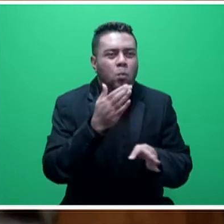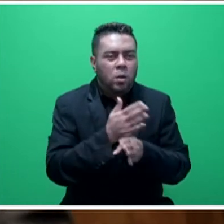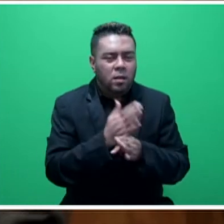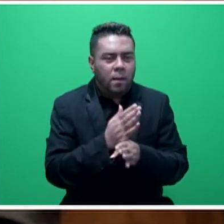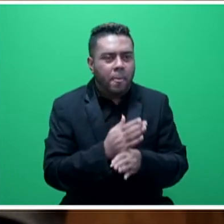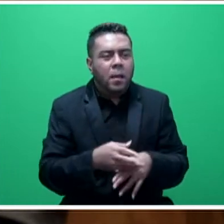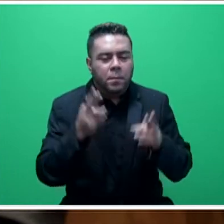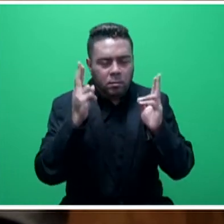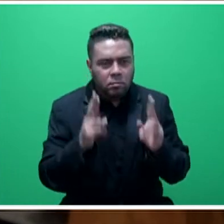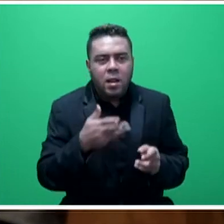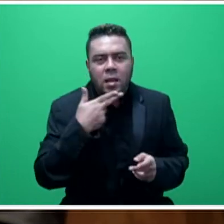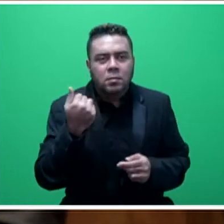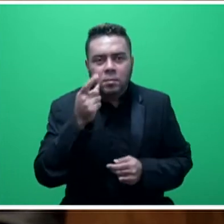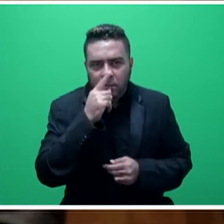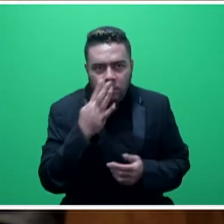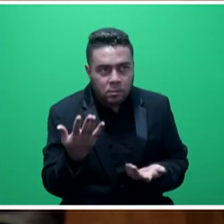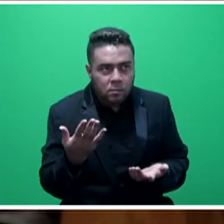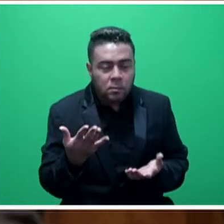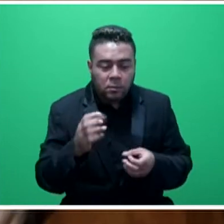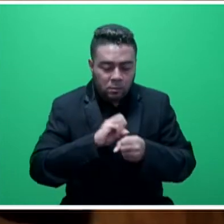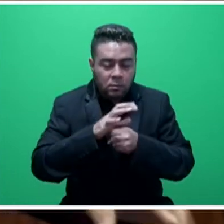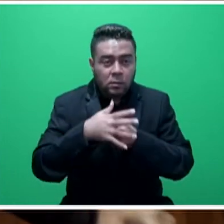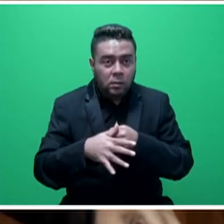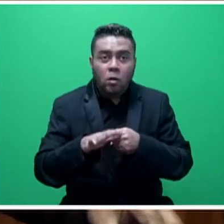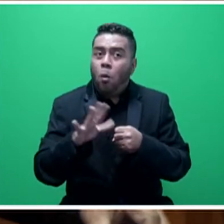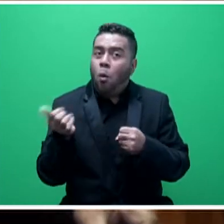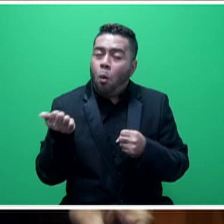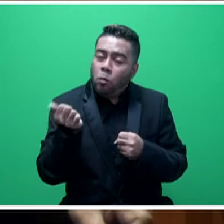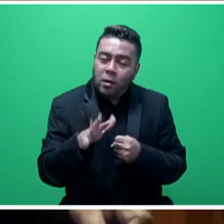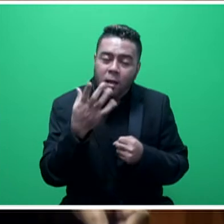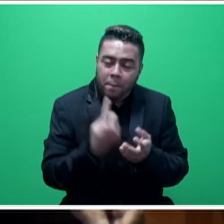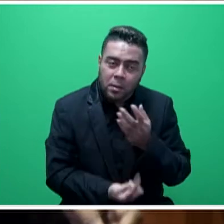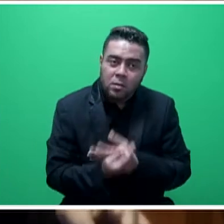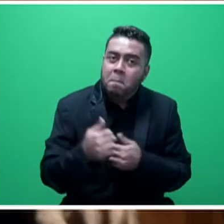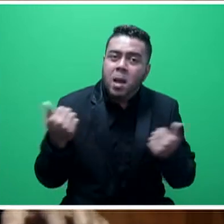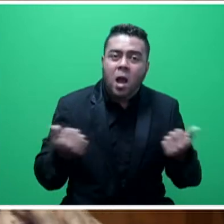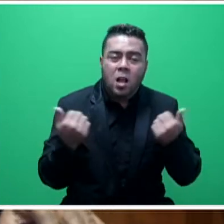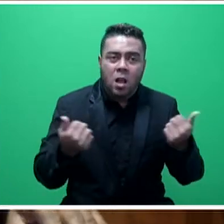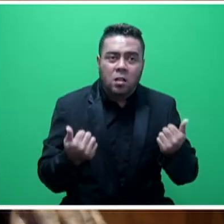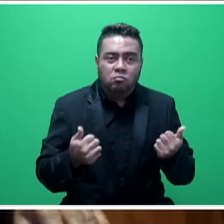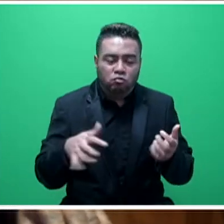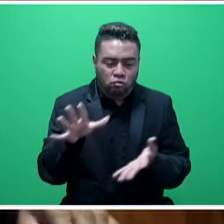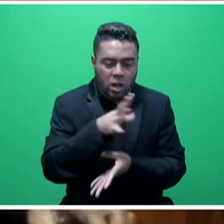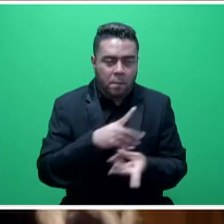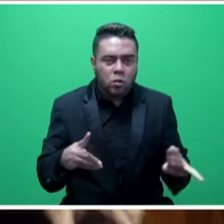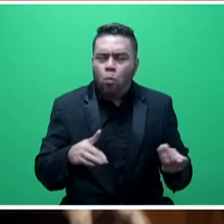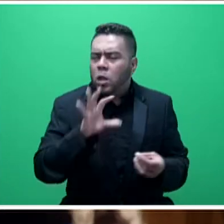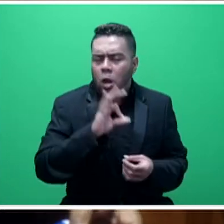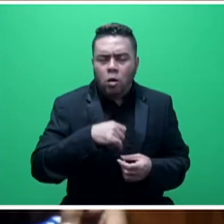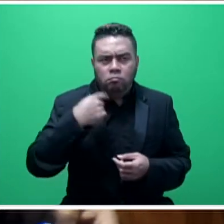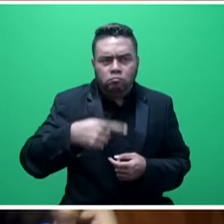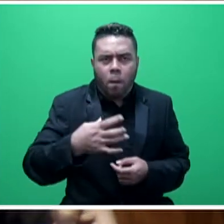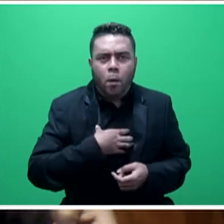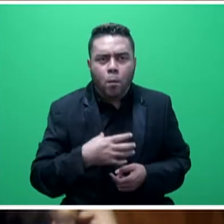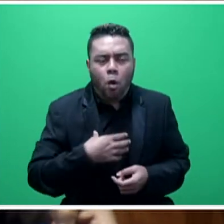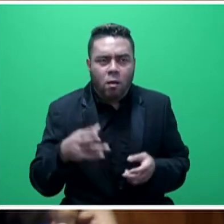decent human beings. Mr. Speaker, with COVID-19 already causing so much damage, we cannot let it do further damage